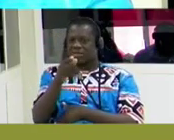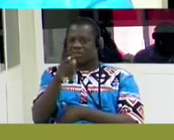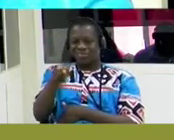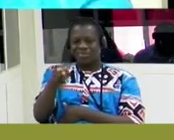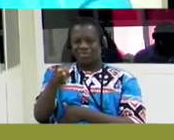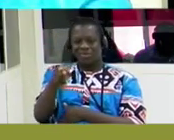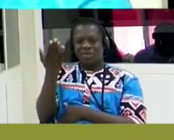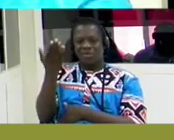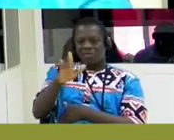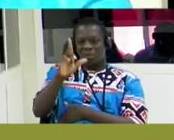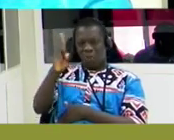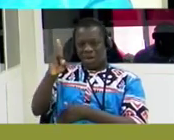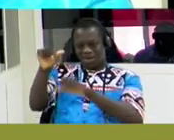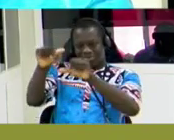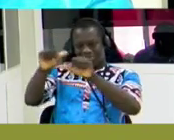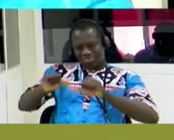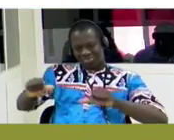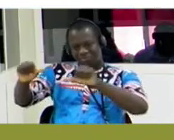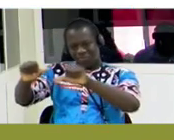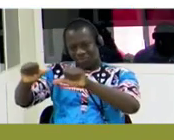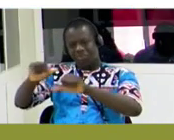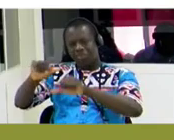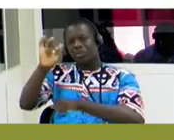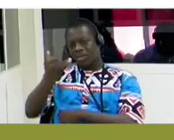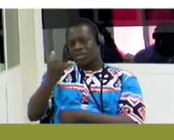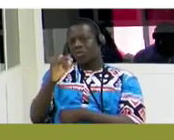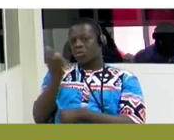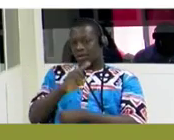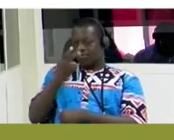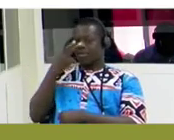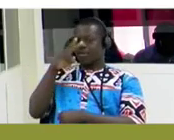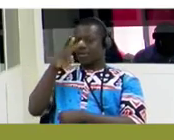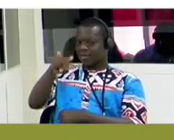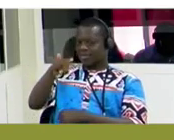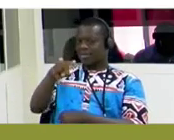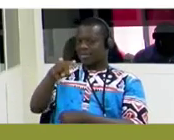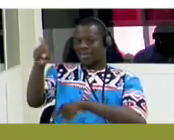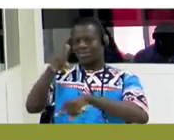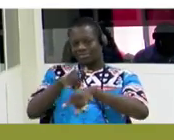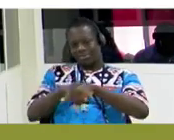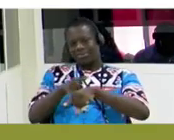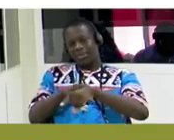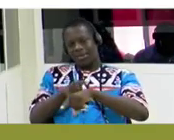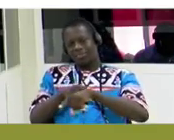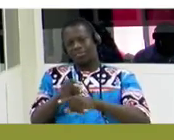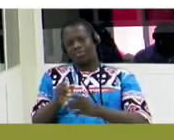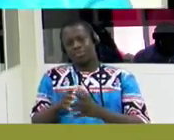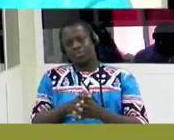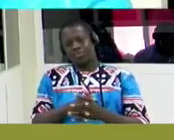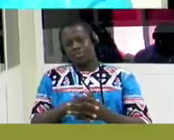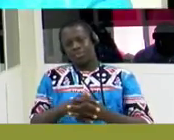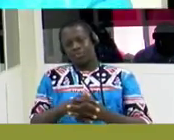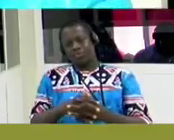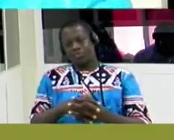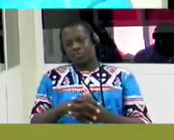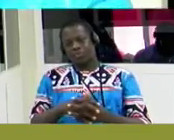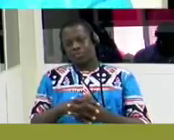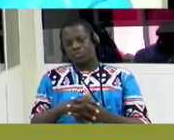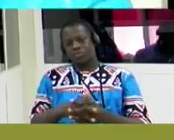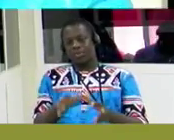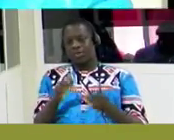only from one side? Yeah, that's what I can see, sir. That time, that's what I saw. So as a